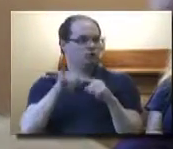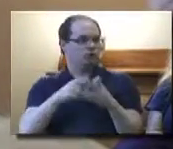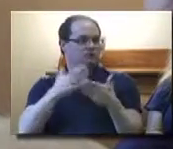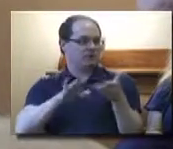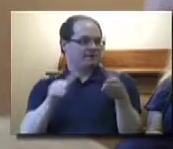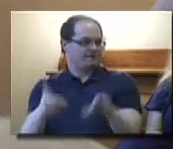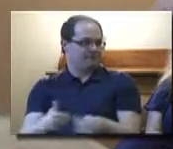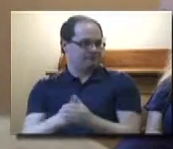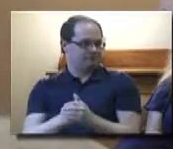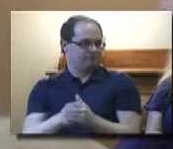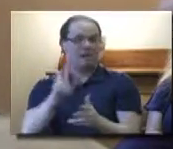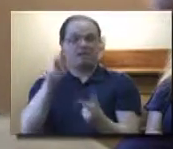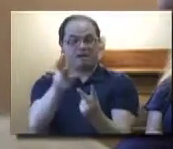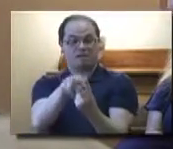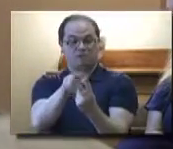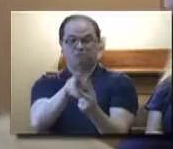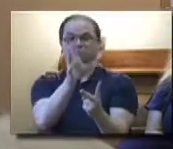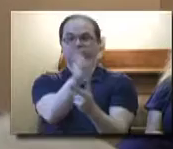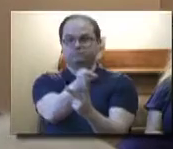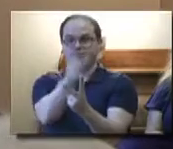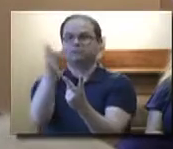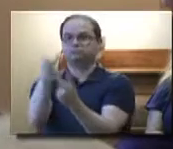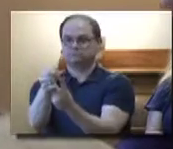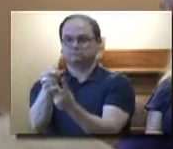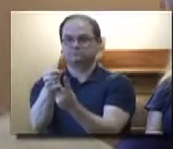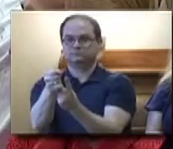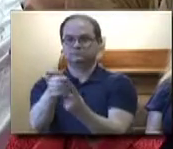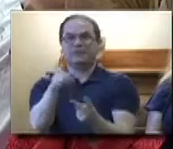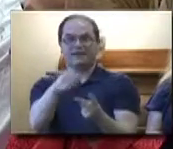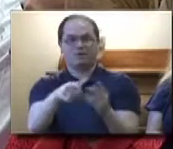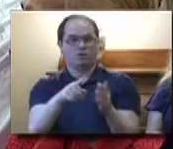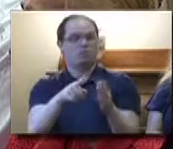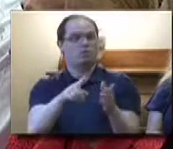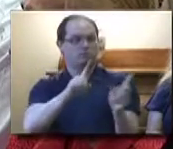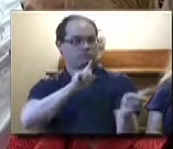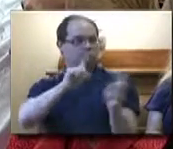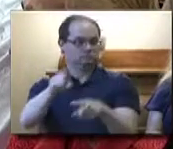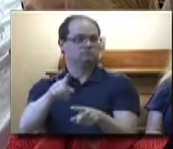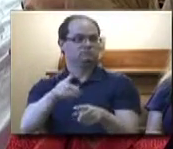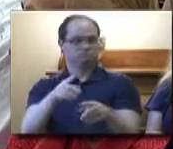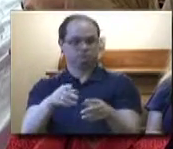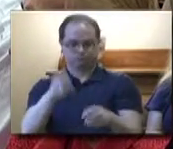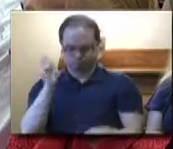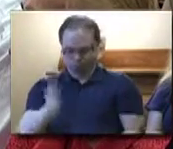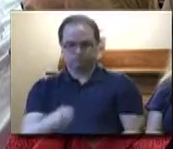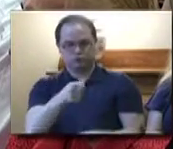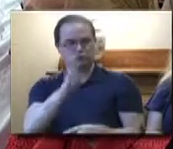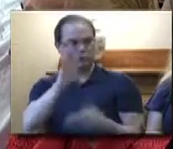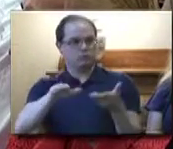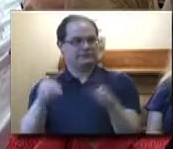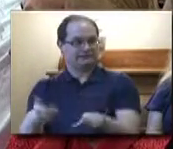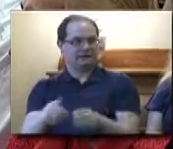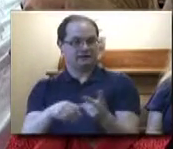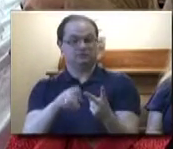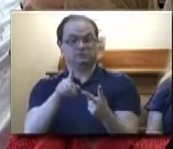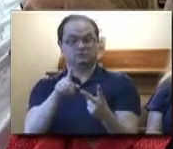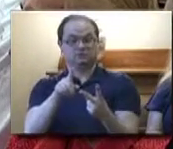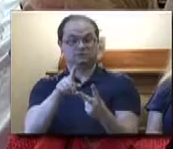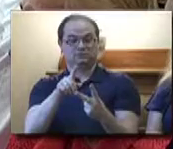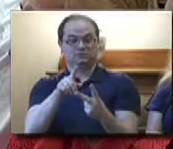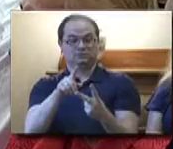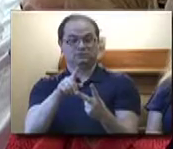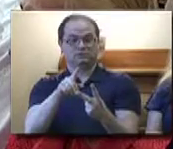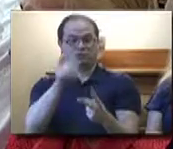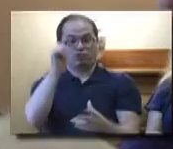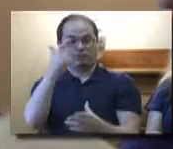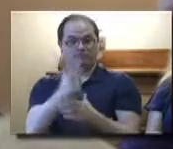The two were apprehended, and they were both condemned to death. John, her brother, was condemned to life, a